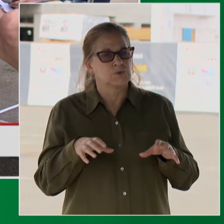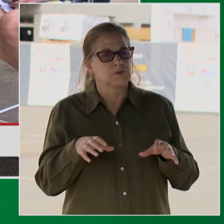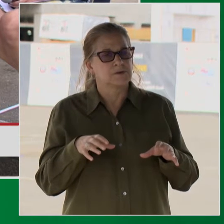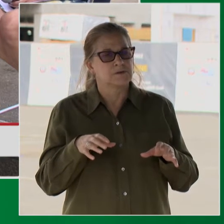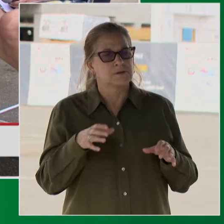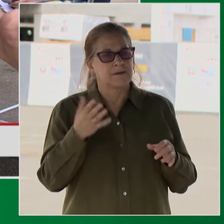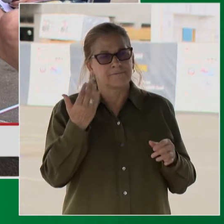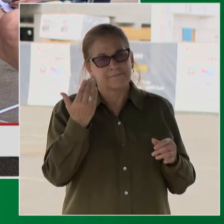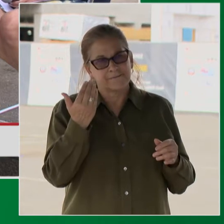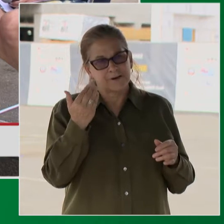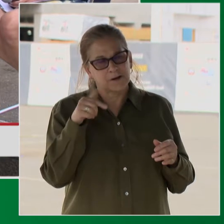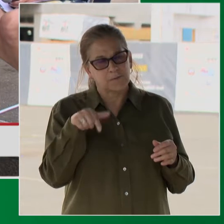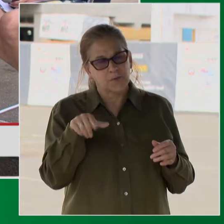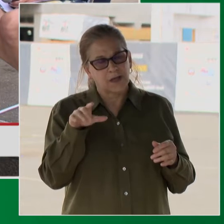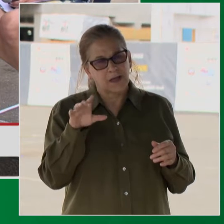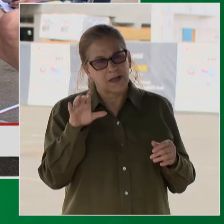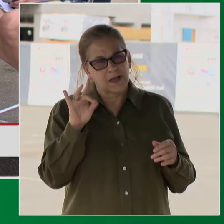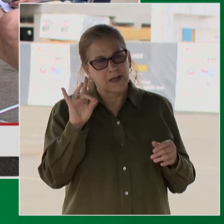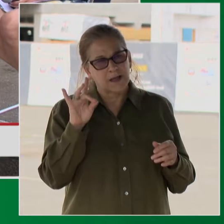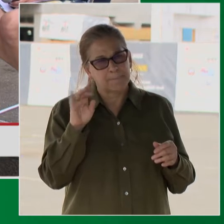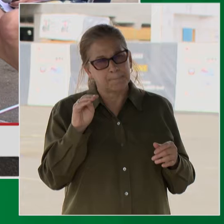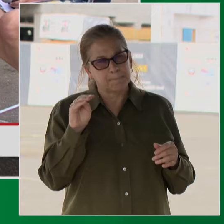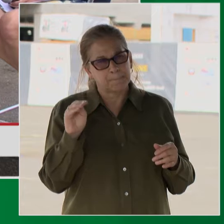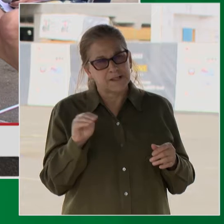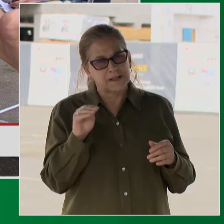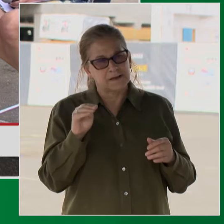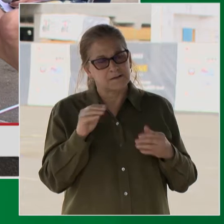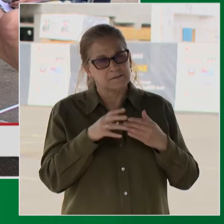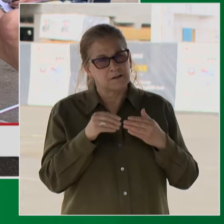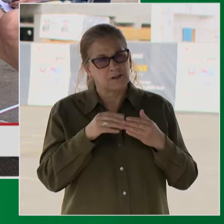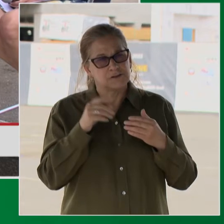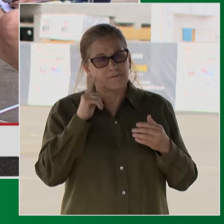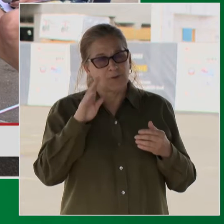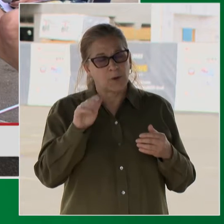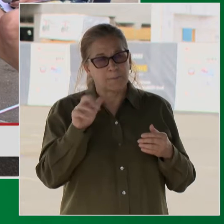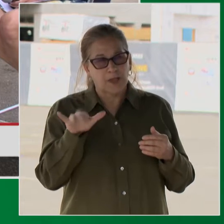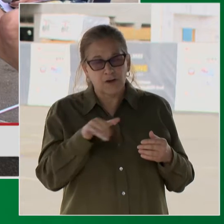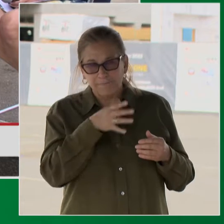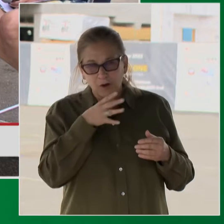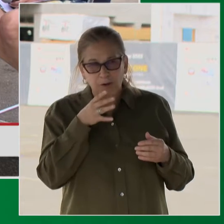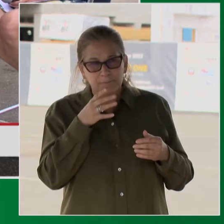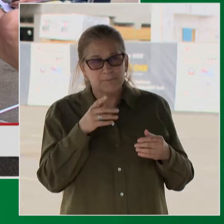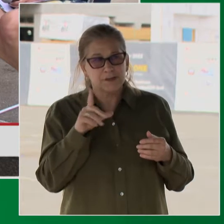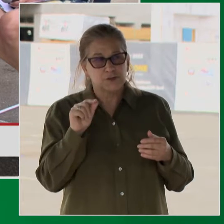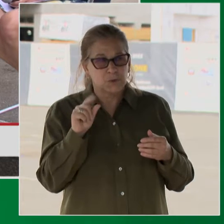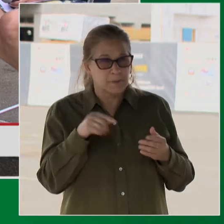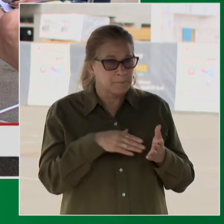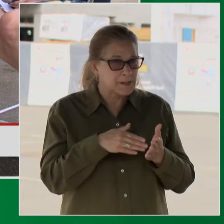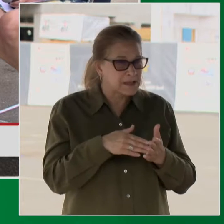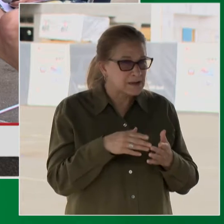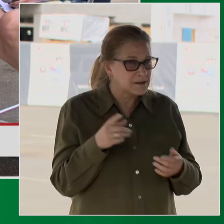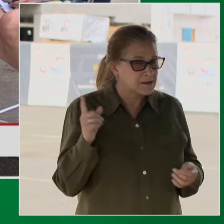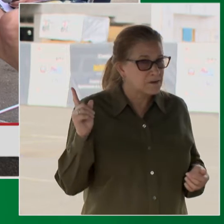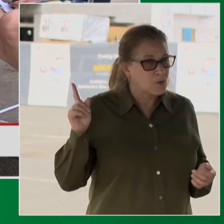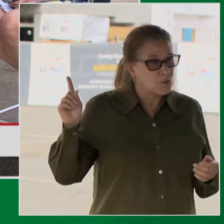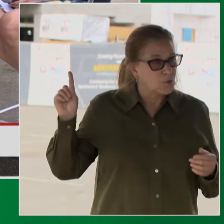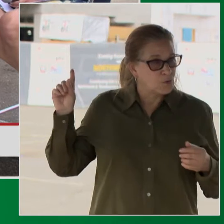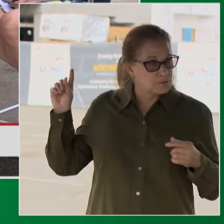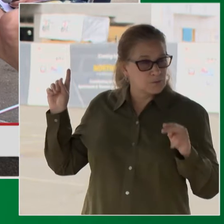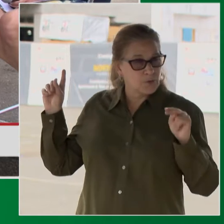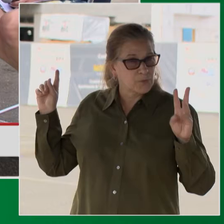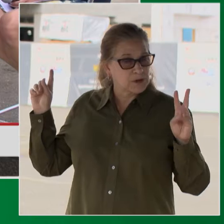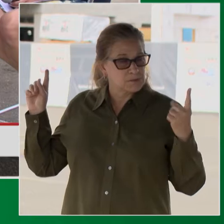million, and for Northwest One, where we are today, $20 million for each of those sites. But you also